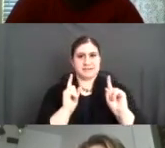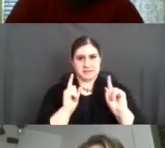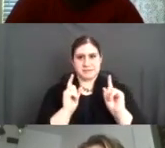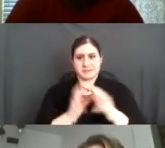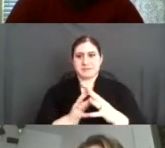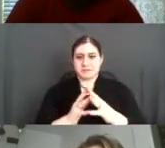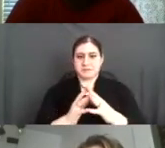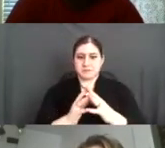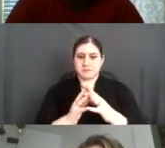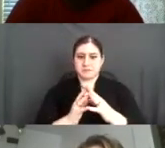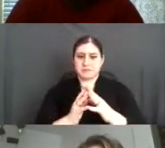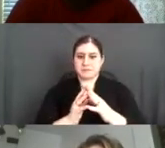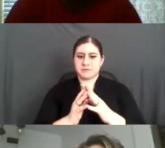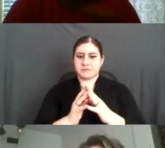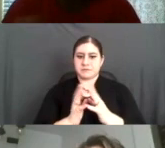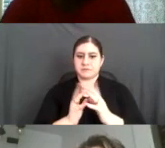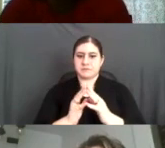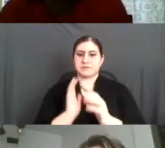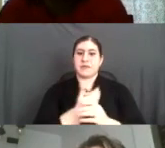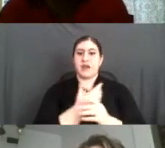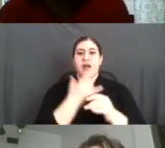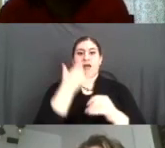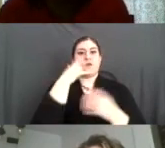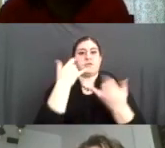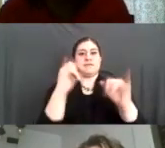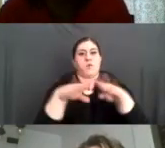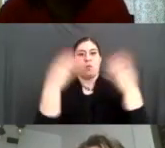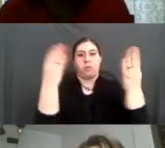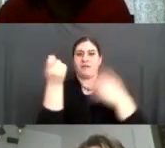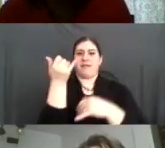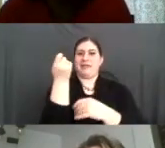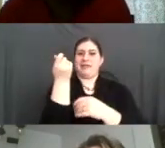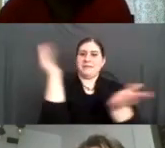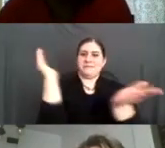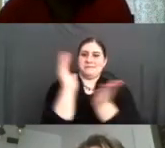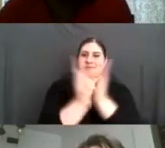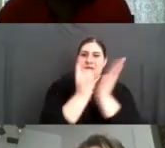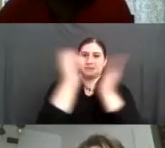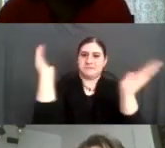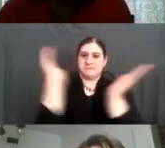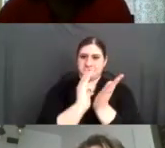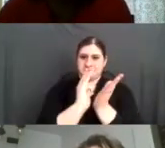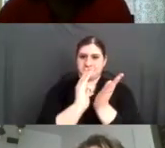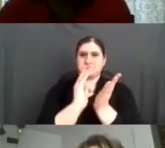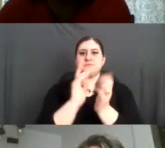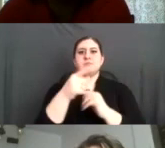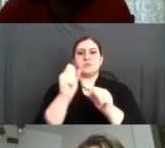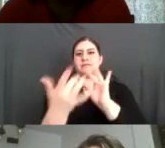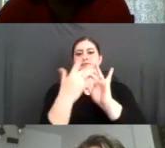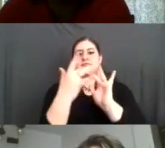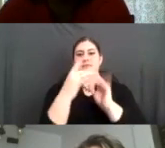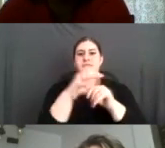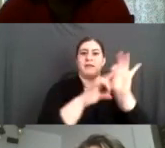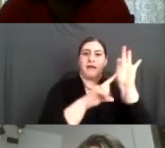way. Our phone lines are still open. They are open a little less than normal hours. So you can reach us 9 a.m. to